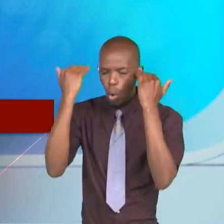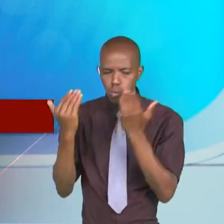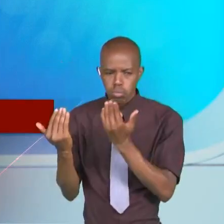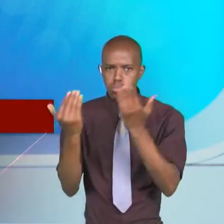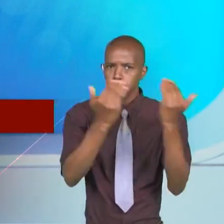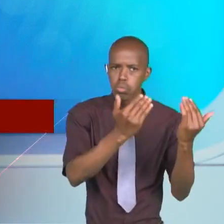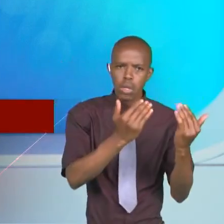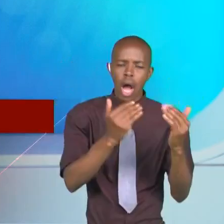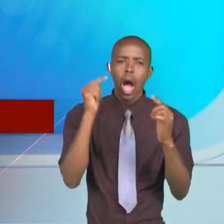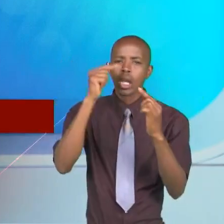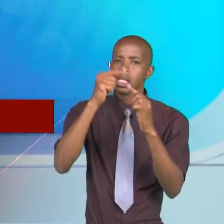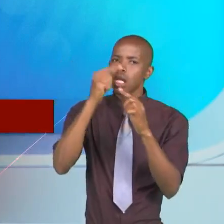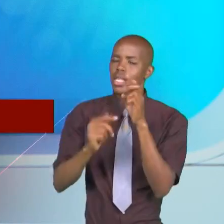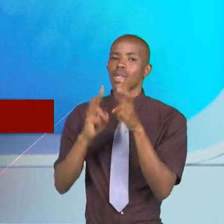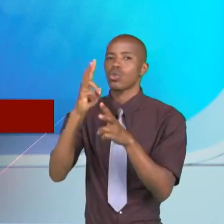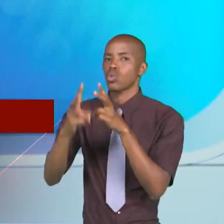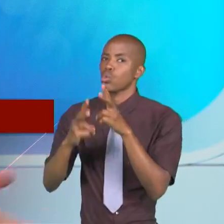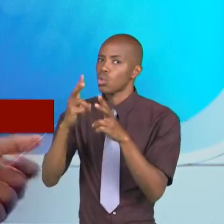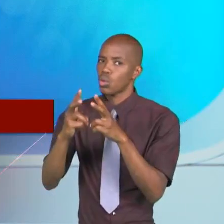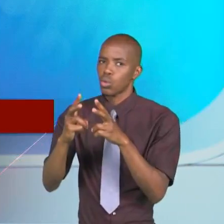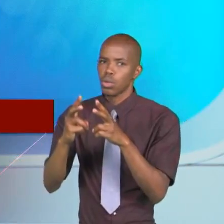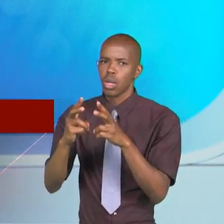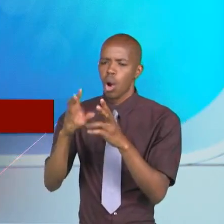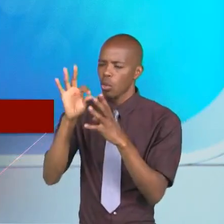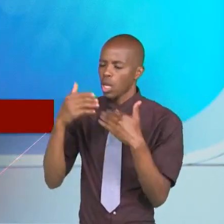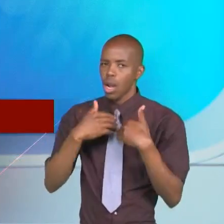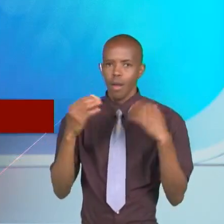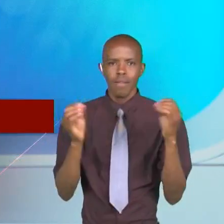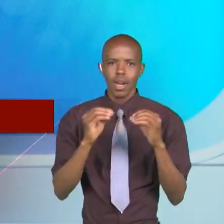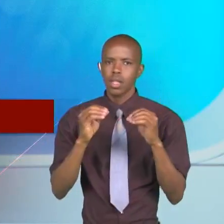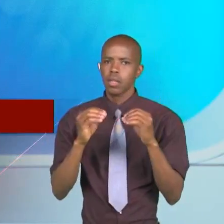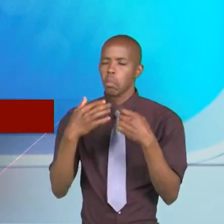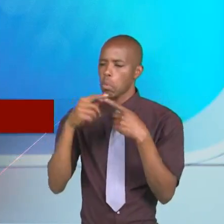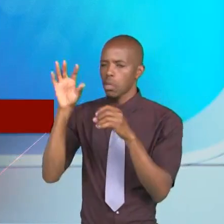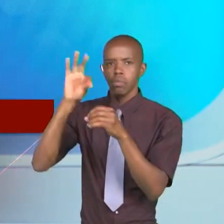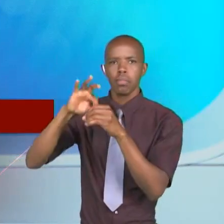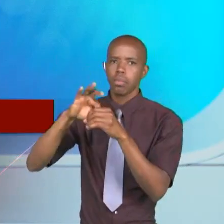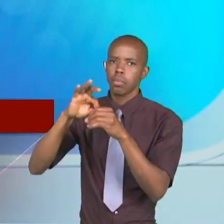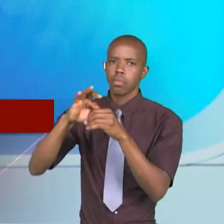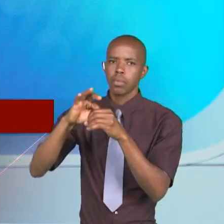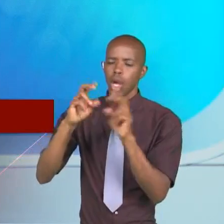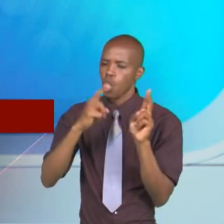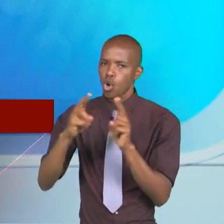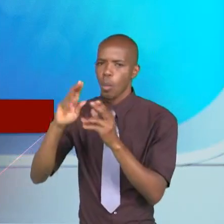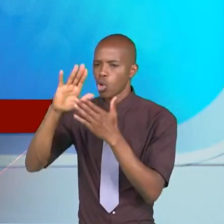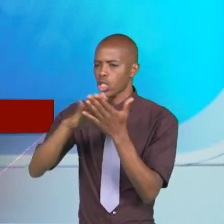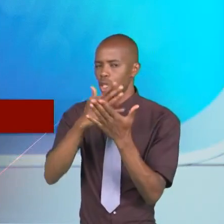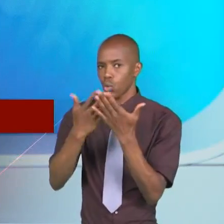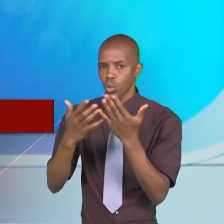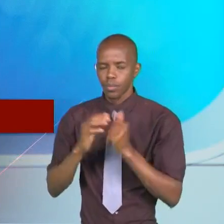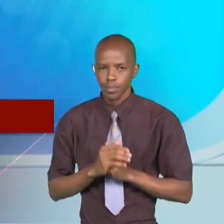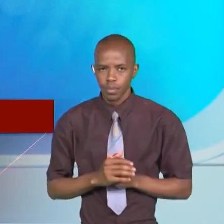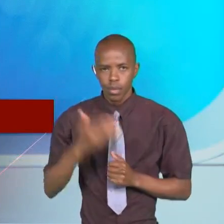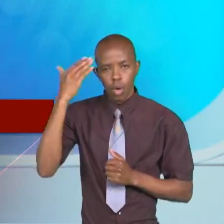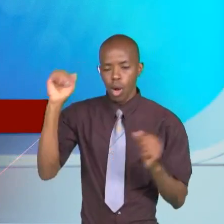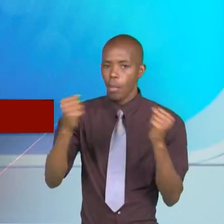time until 2022 arrives, and we have no option but to go for elections just within the normal schedule. But I don't know. So I